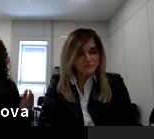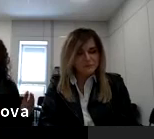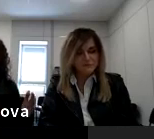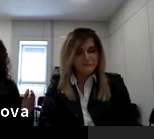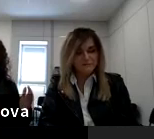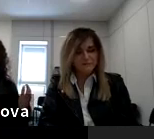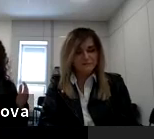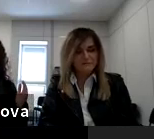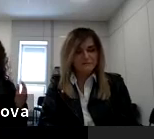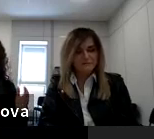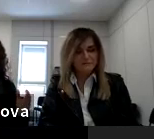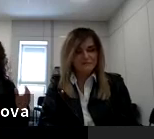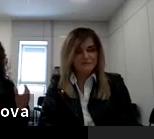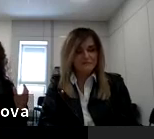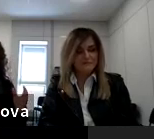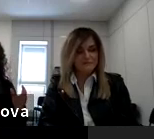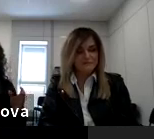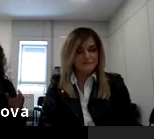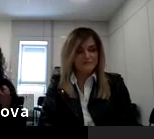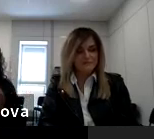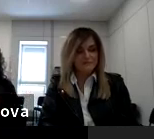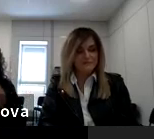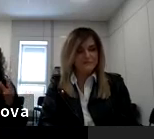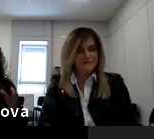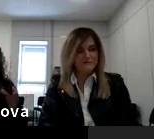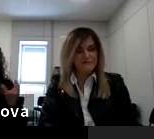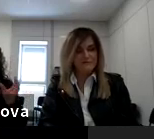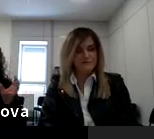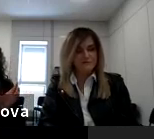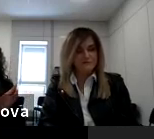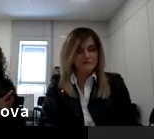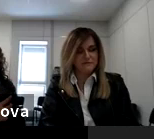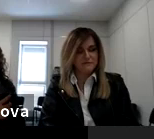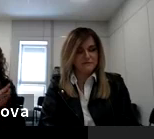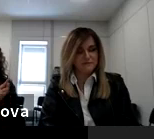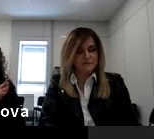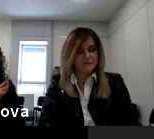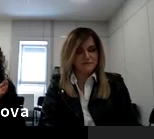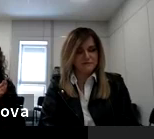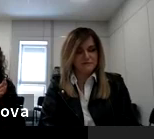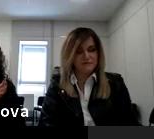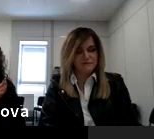tube up to you can divide tube into